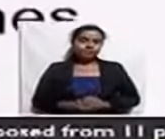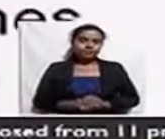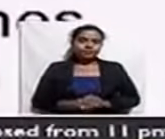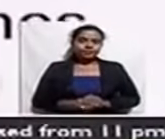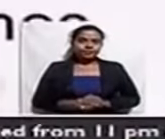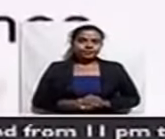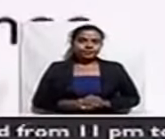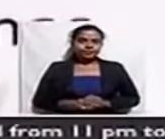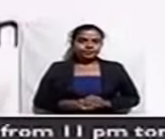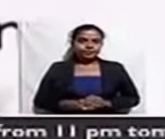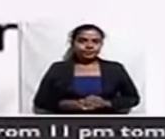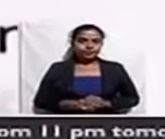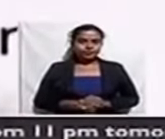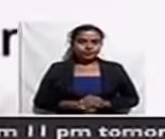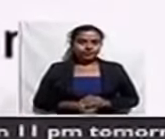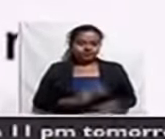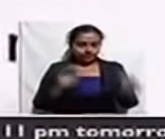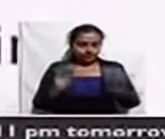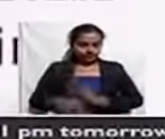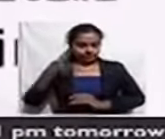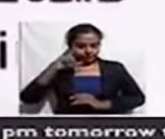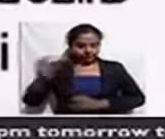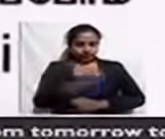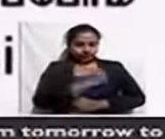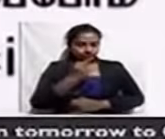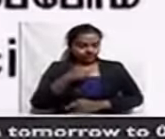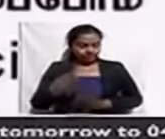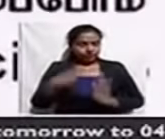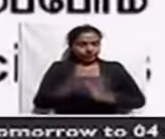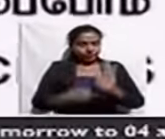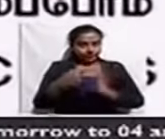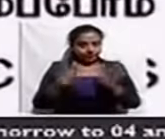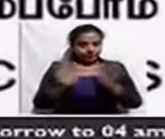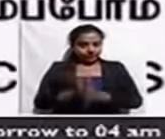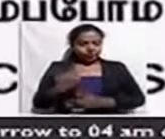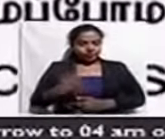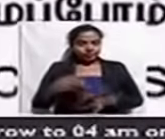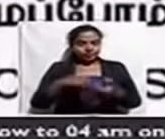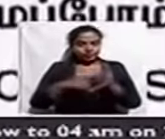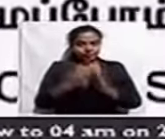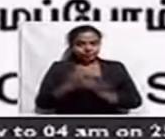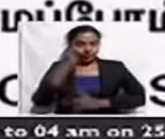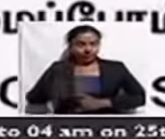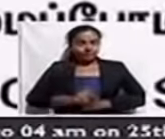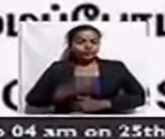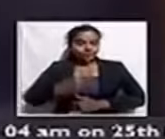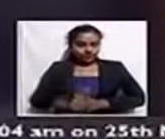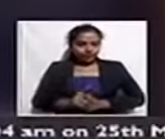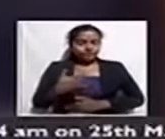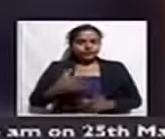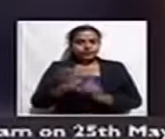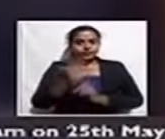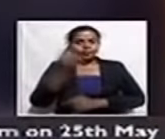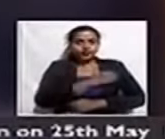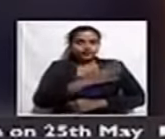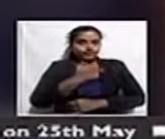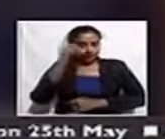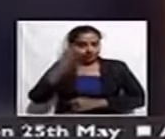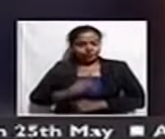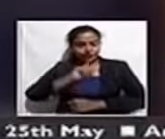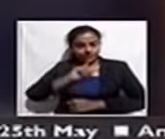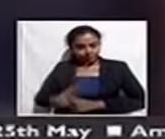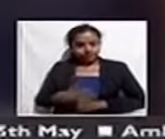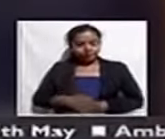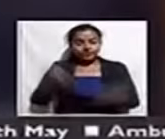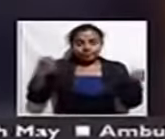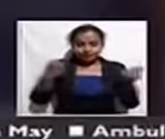Meanwhile, Chinese Ambassador to Sri Lanka, Ki Zeng Hong, has informed President Gotabaya Rajapaksa that a donation of